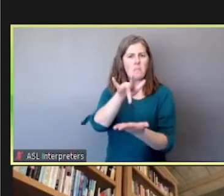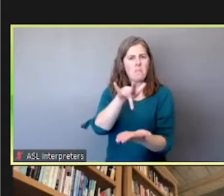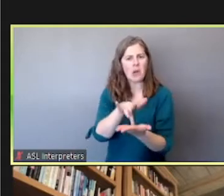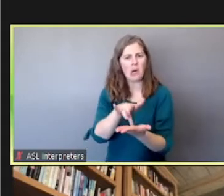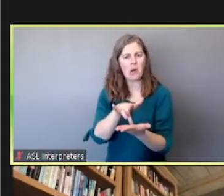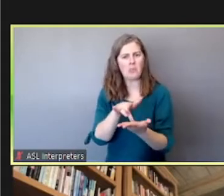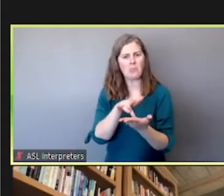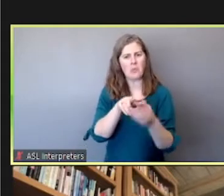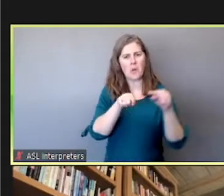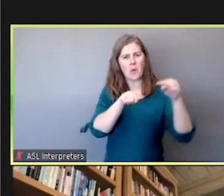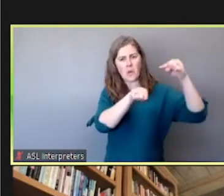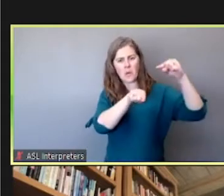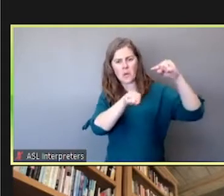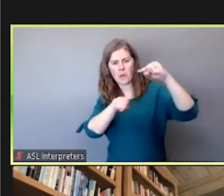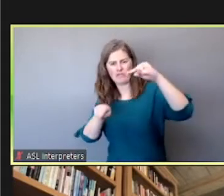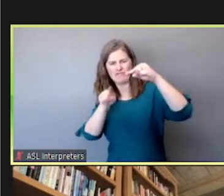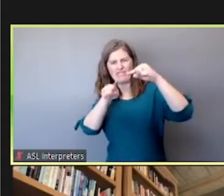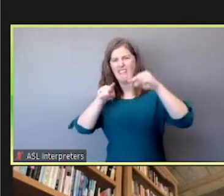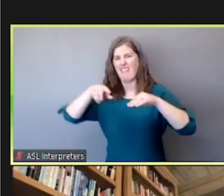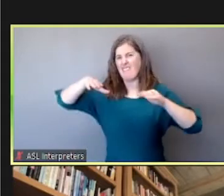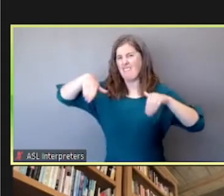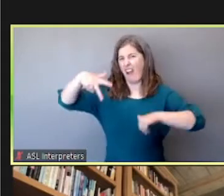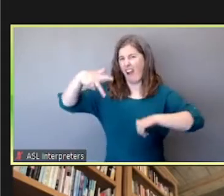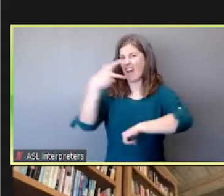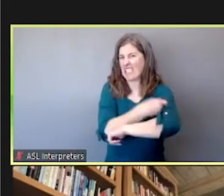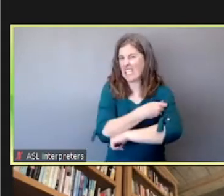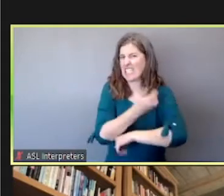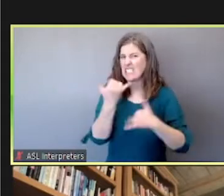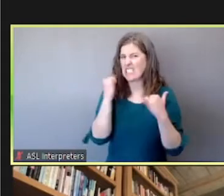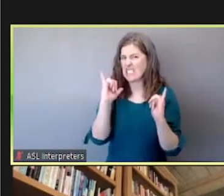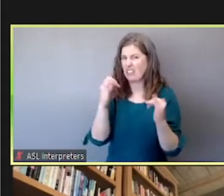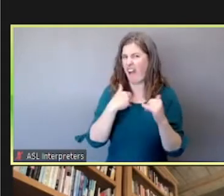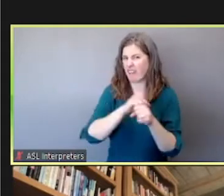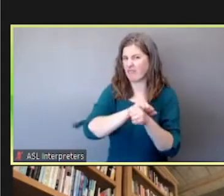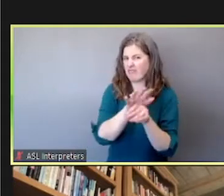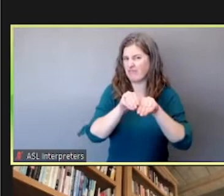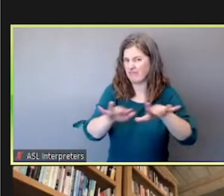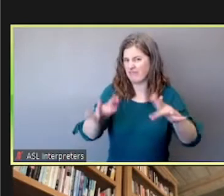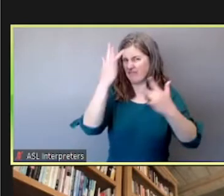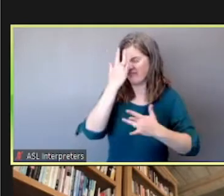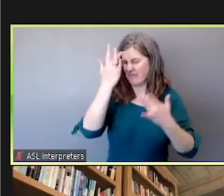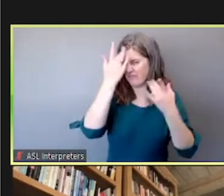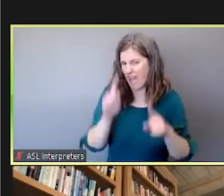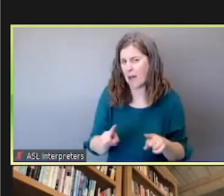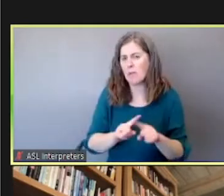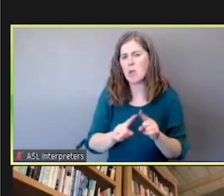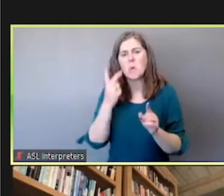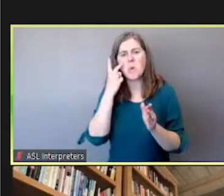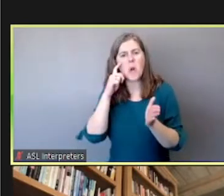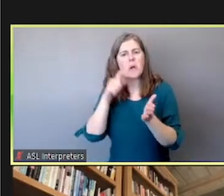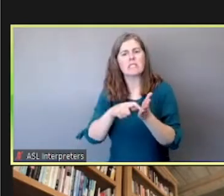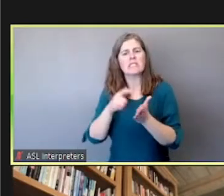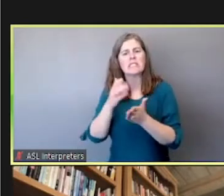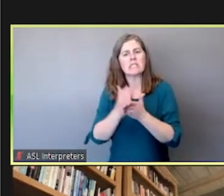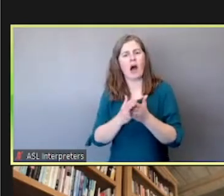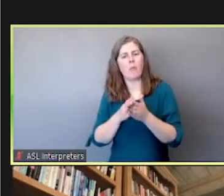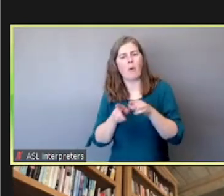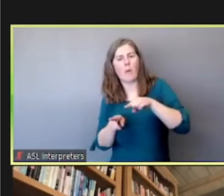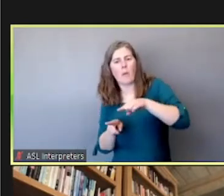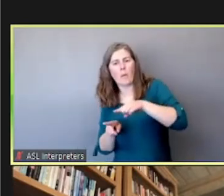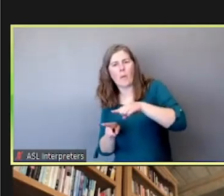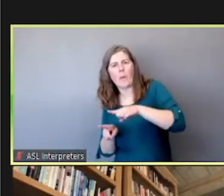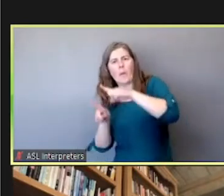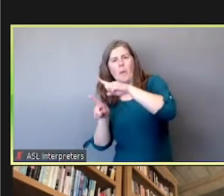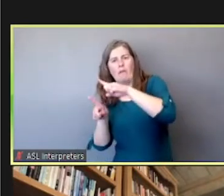amongst the unvaccinated primarily, but you will see a slight upward, that upward trend in all cases